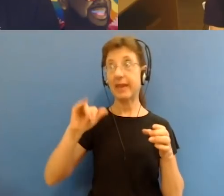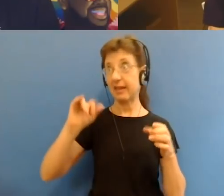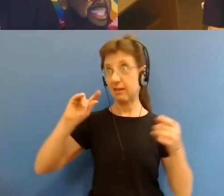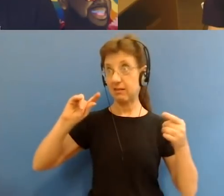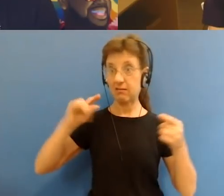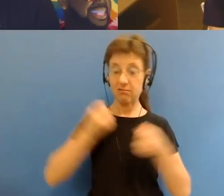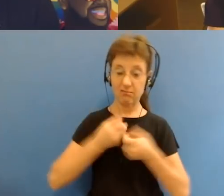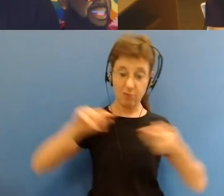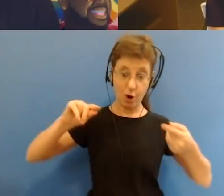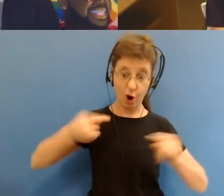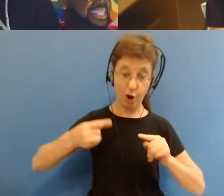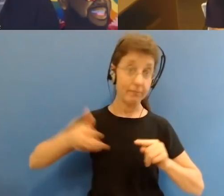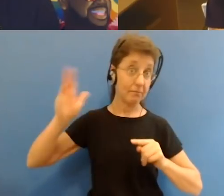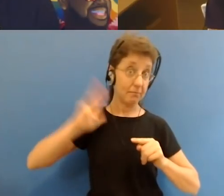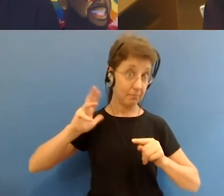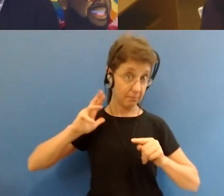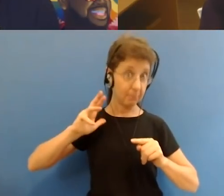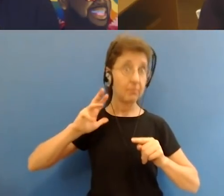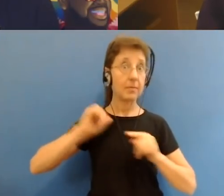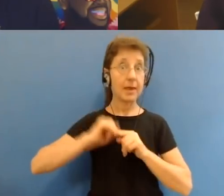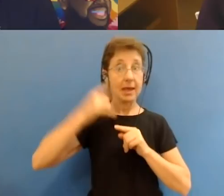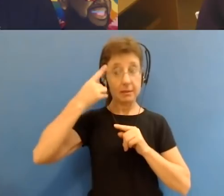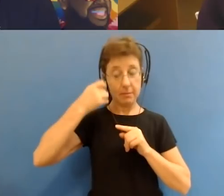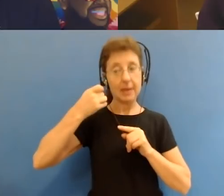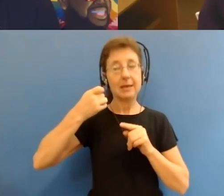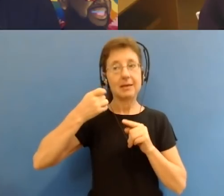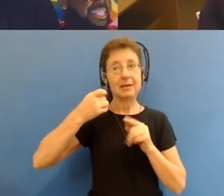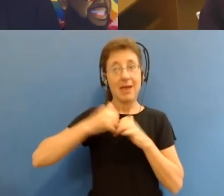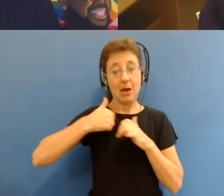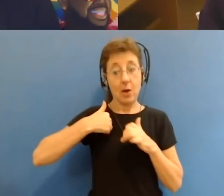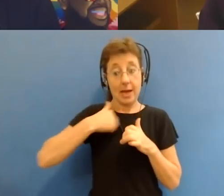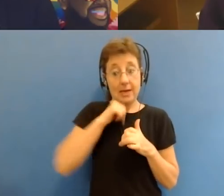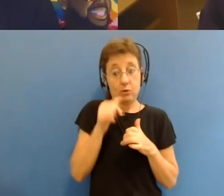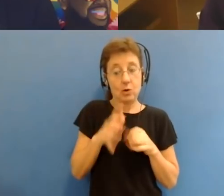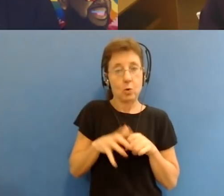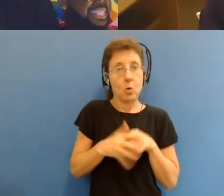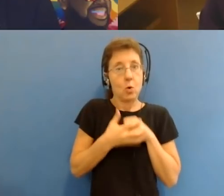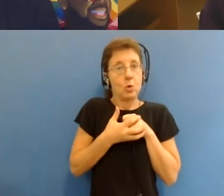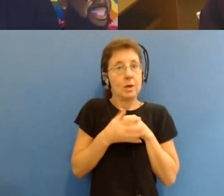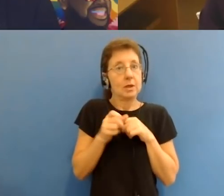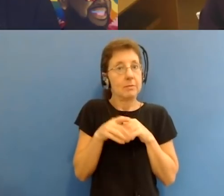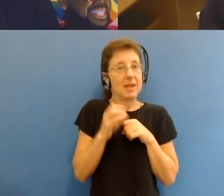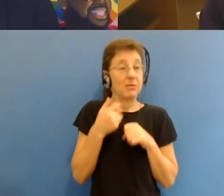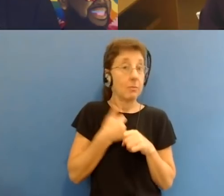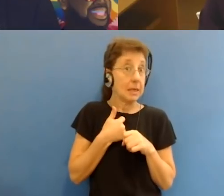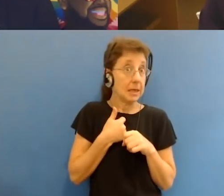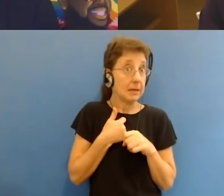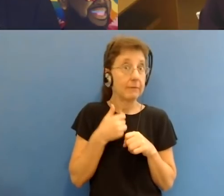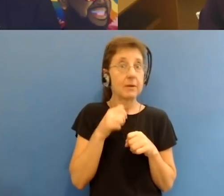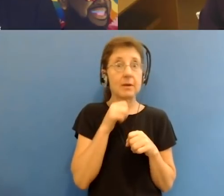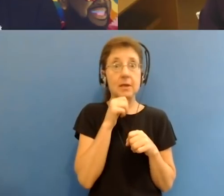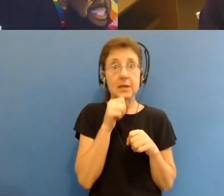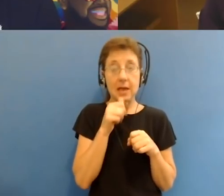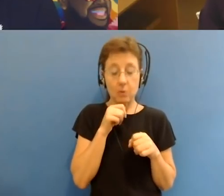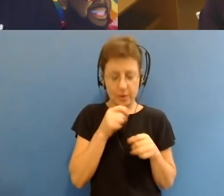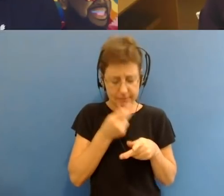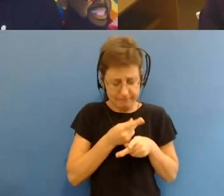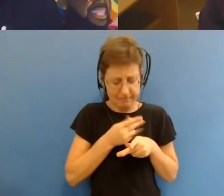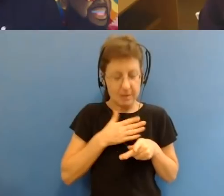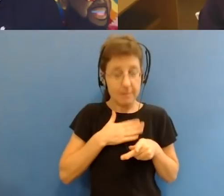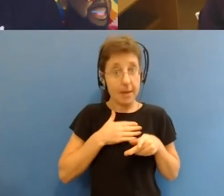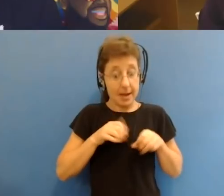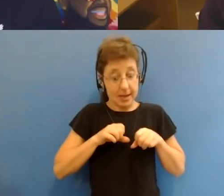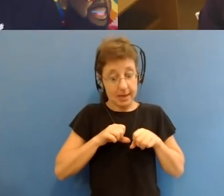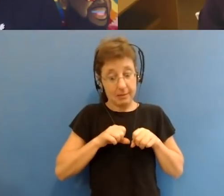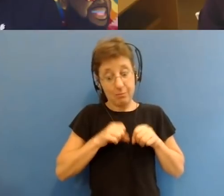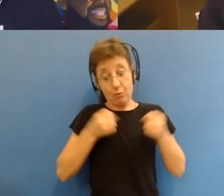actually come out of the ways in which I was not holding space for myself. I was not tending to my own brokenheartedness and sadness, and I just reacted to